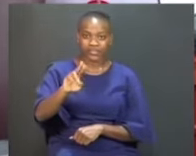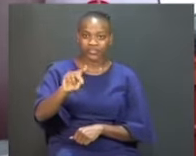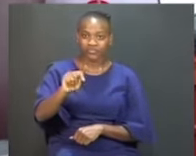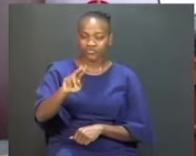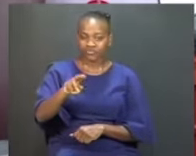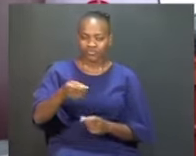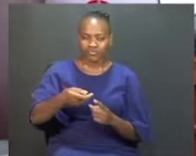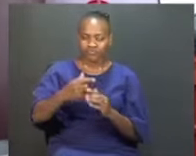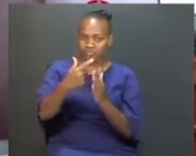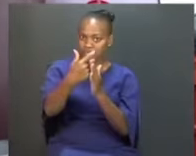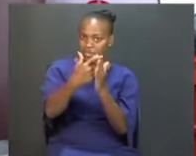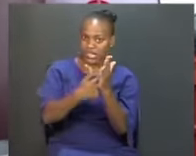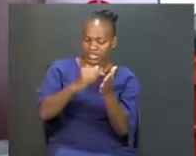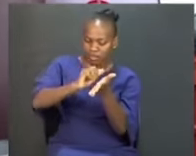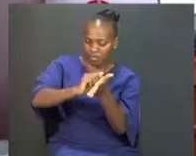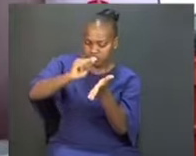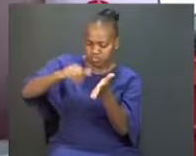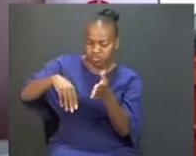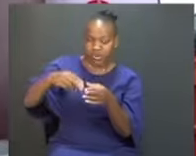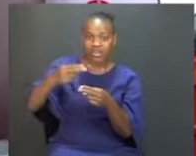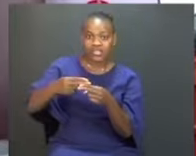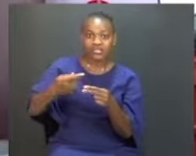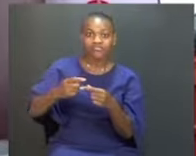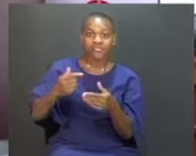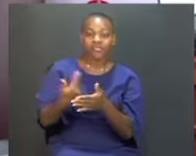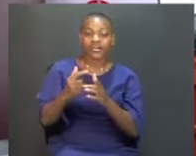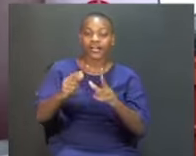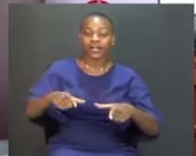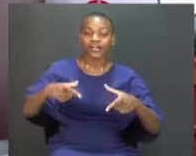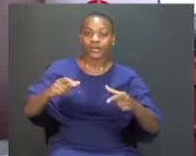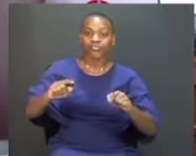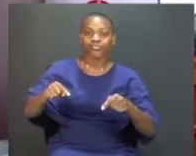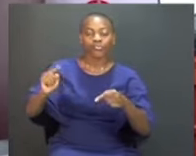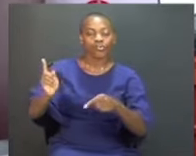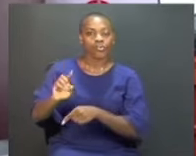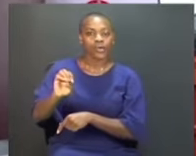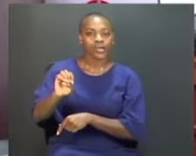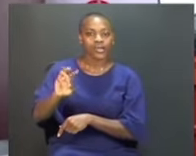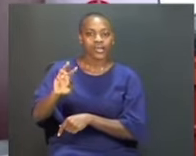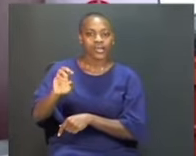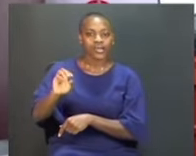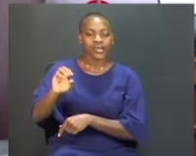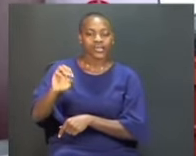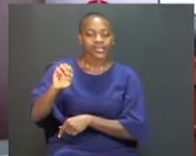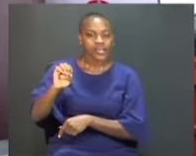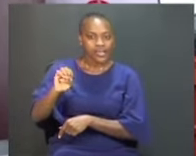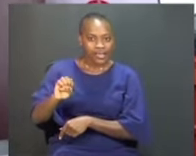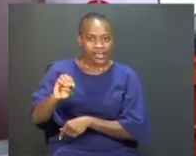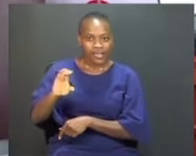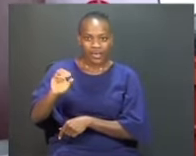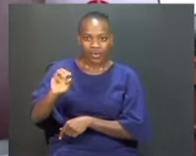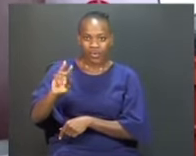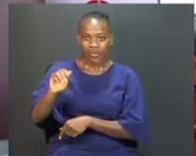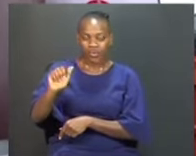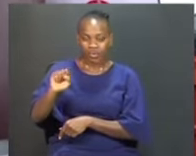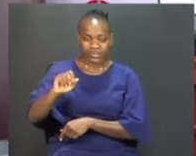list of Ghana's delegation to the ECOWAS Community